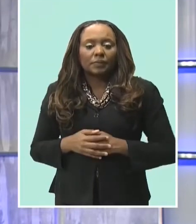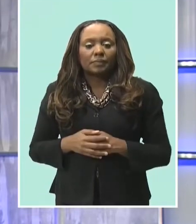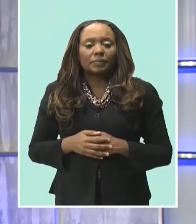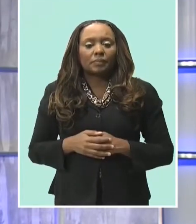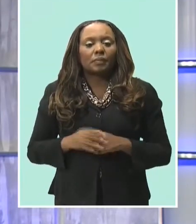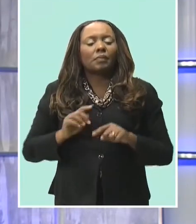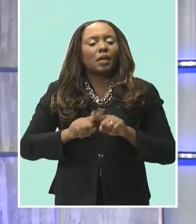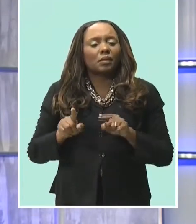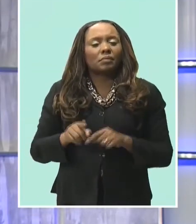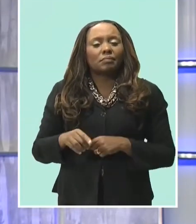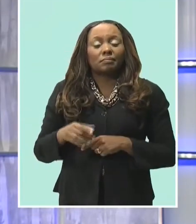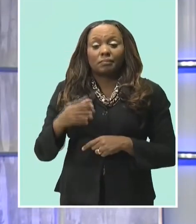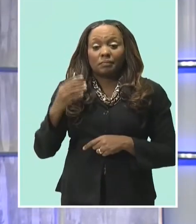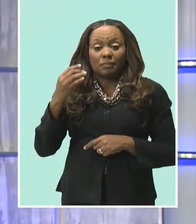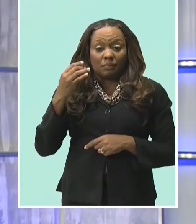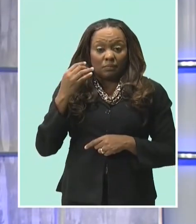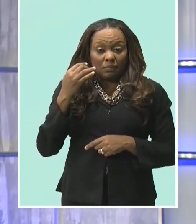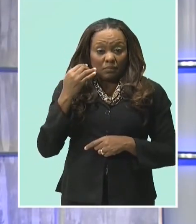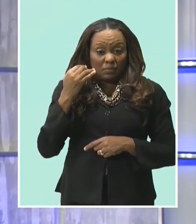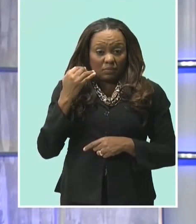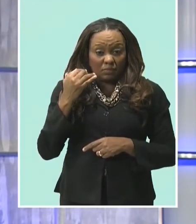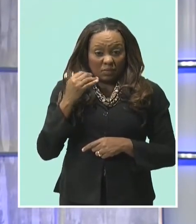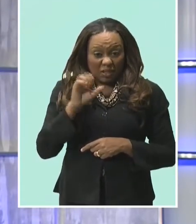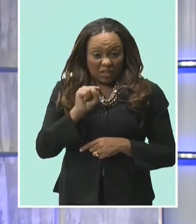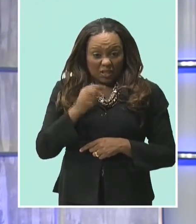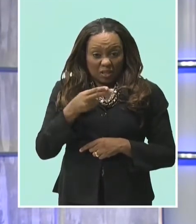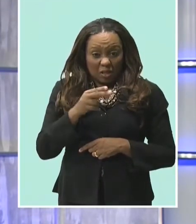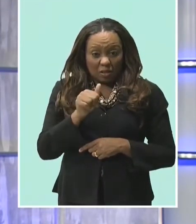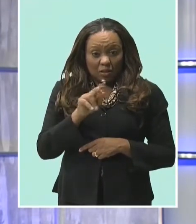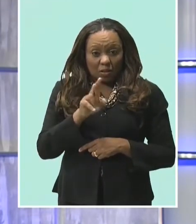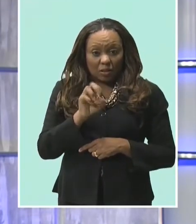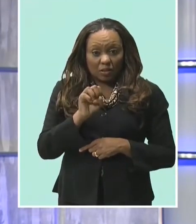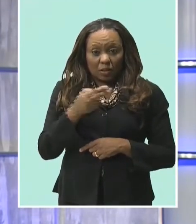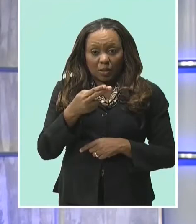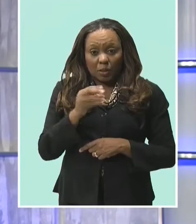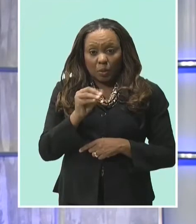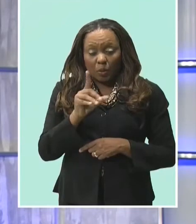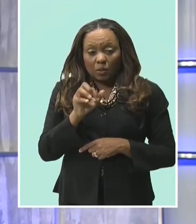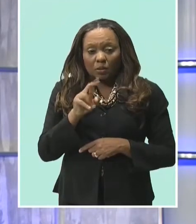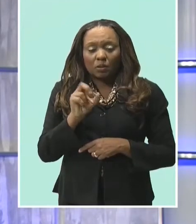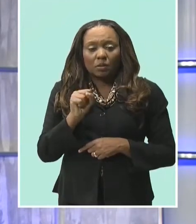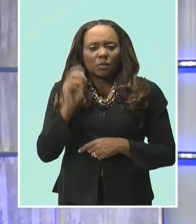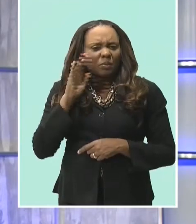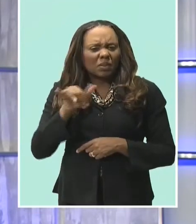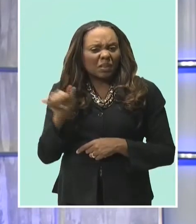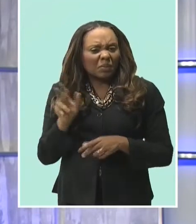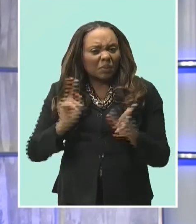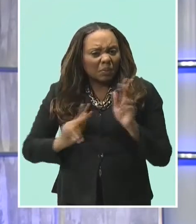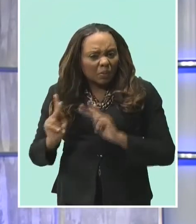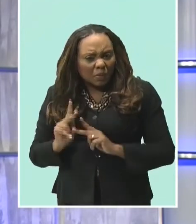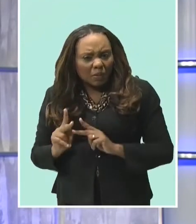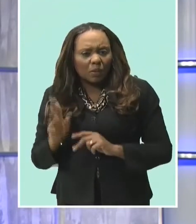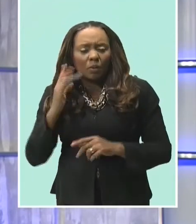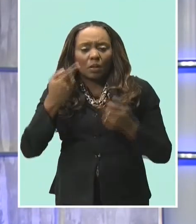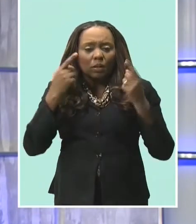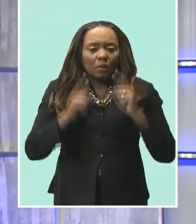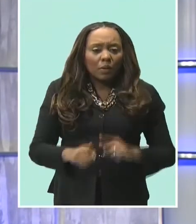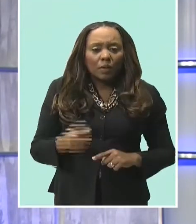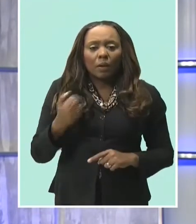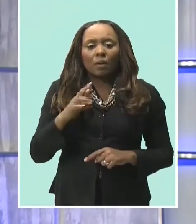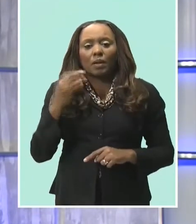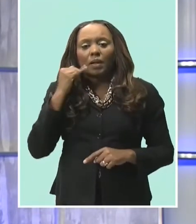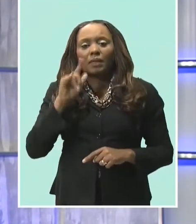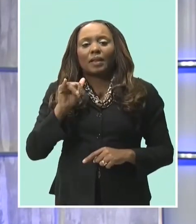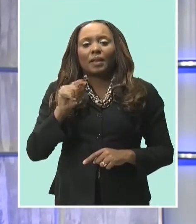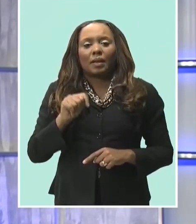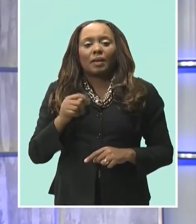question remains whether the shareholders will be the same, whether there will be buy-in to the new arrangements, and whether LIAT's name will